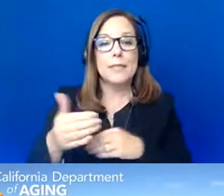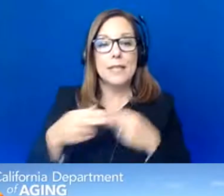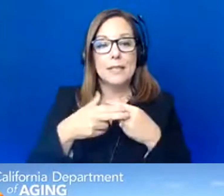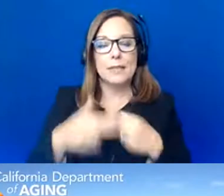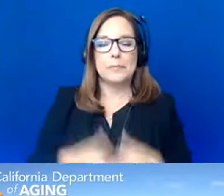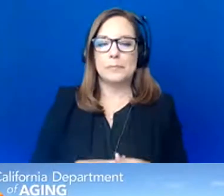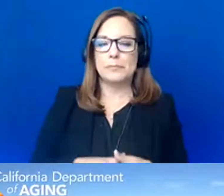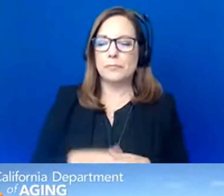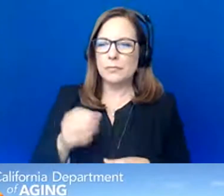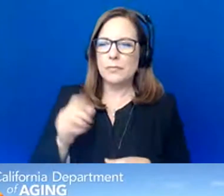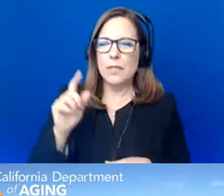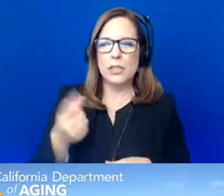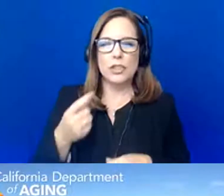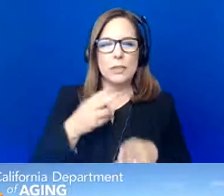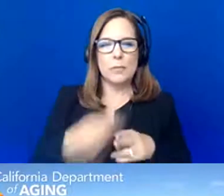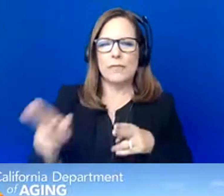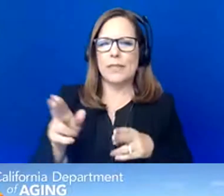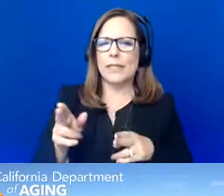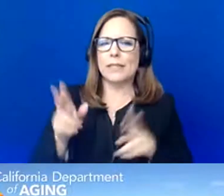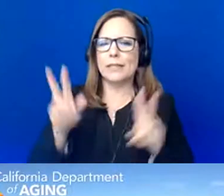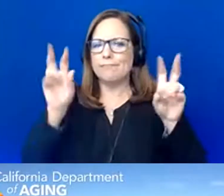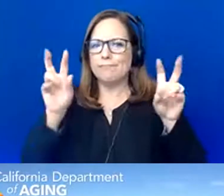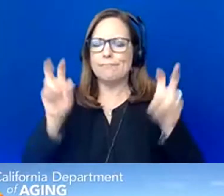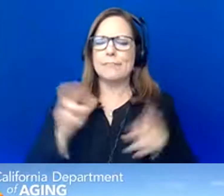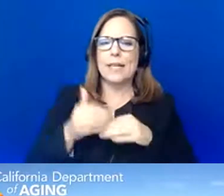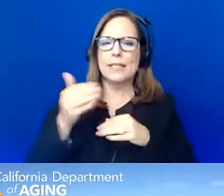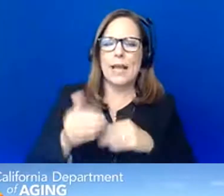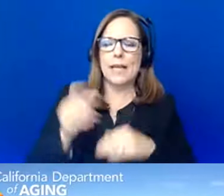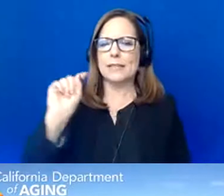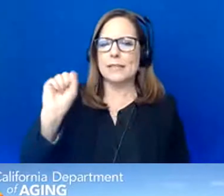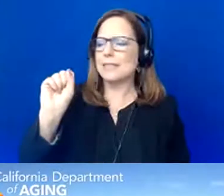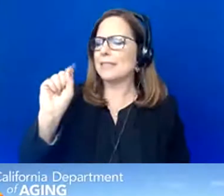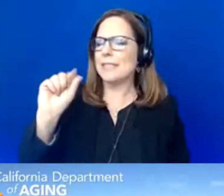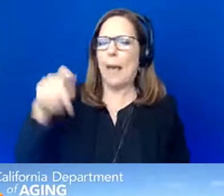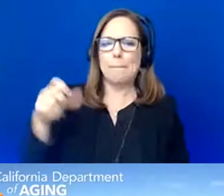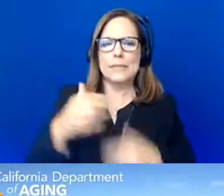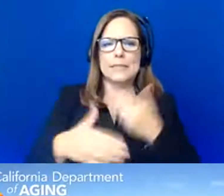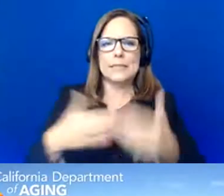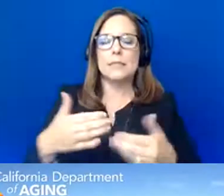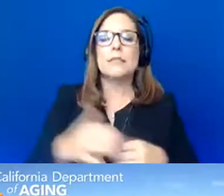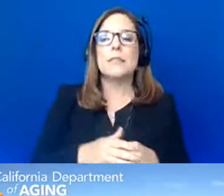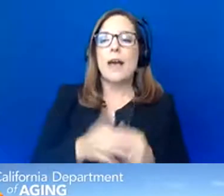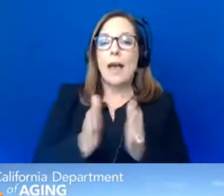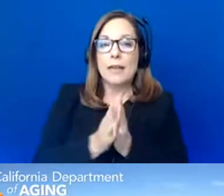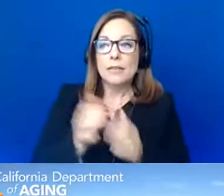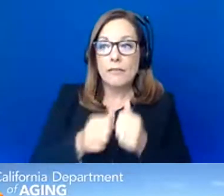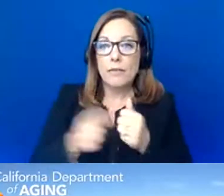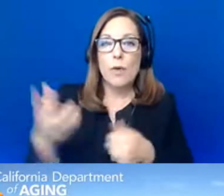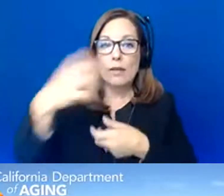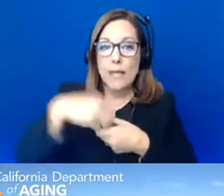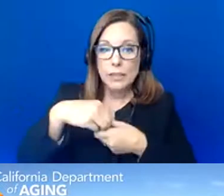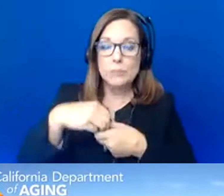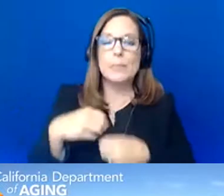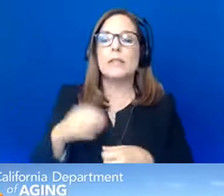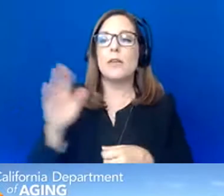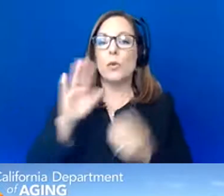And just briefly, what next steps mean. Again, the engagement opportunities, we're asking for everyone to submit their feedback